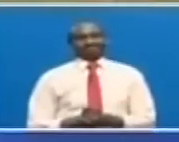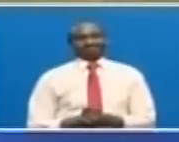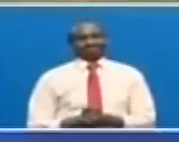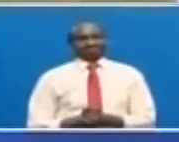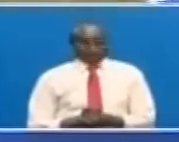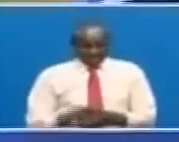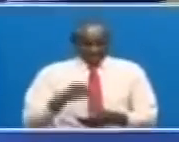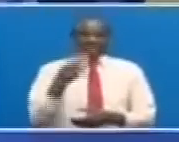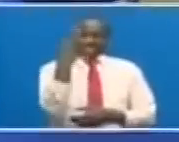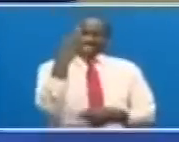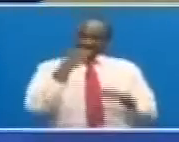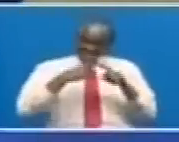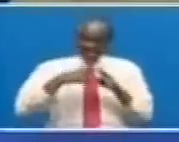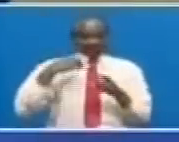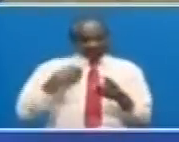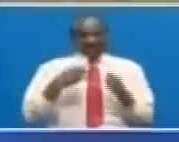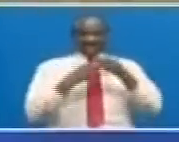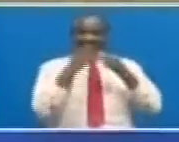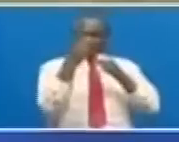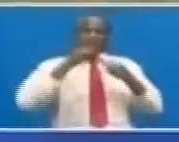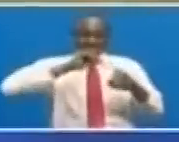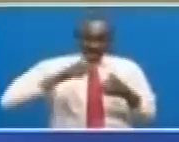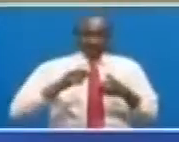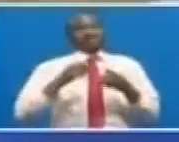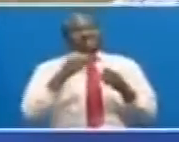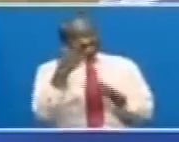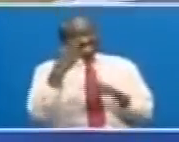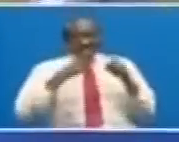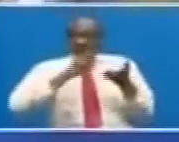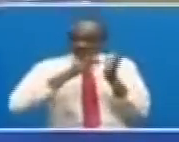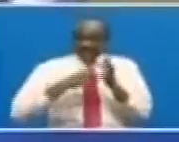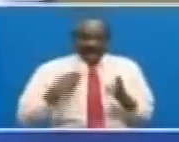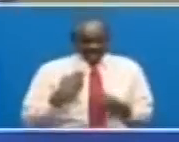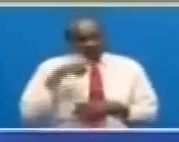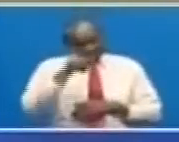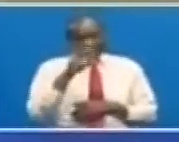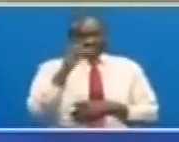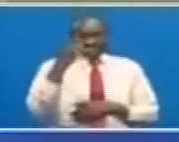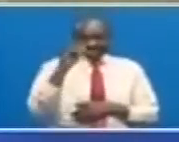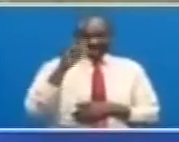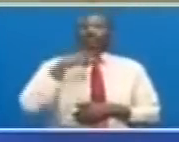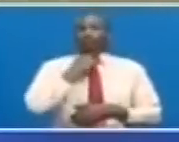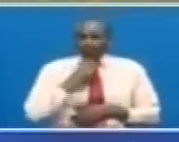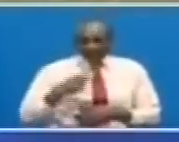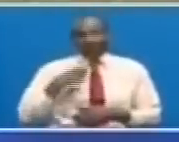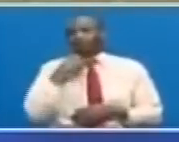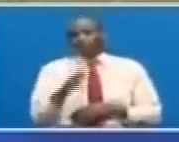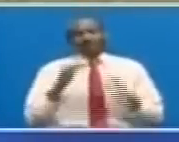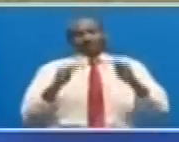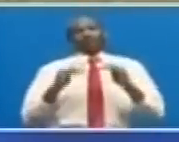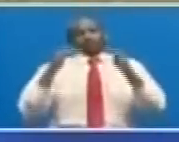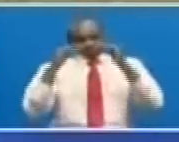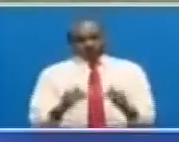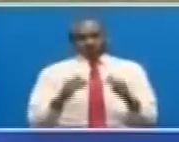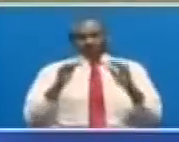After signing a 3-year deal worth 81 million shillings last week, City Stars is more motivated to climb out of the relegation zone. The